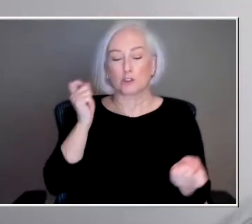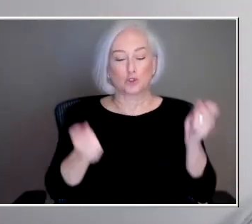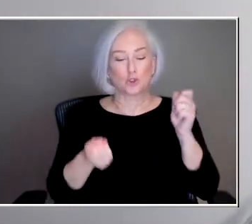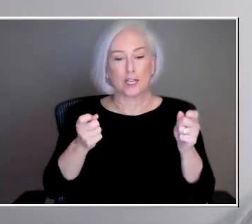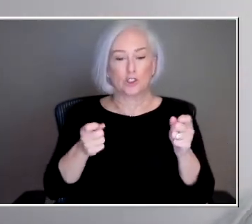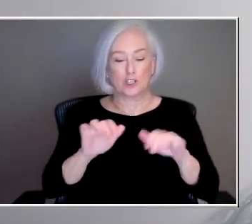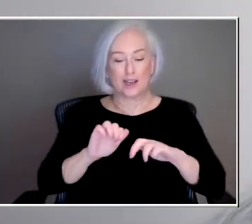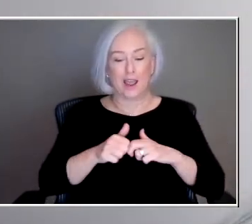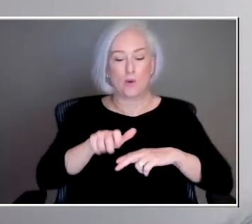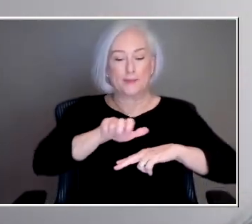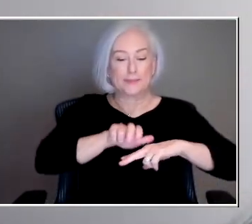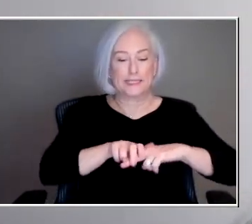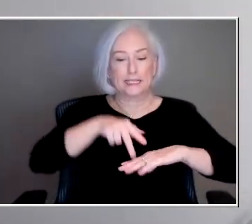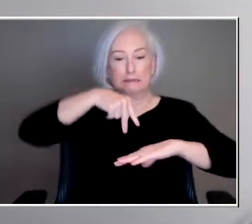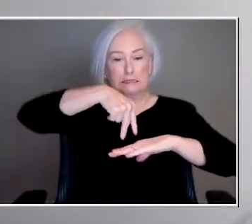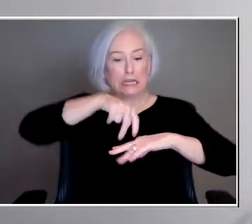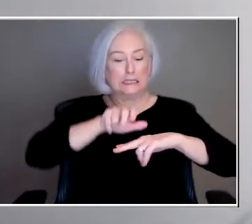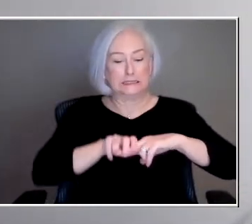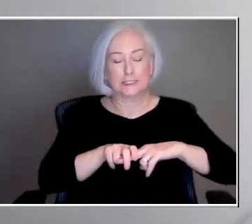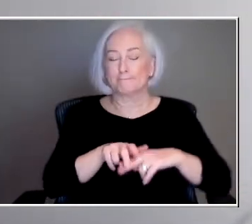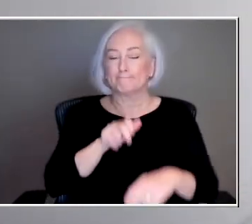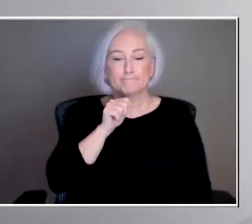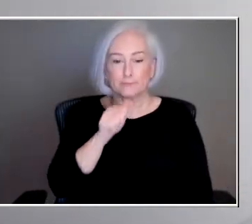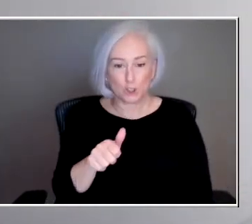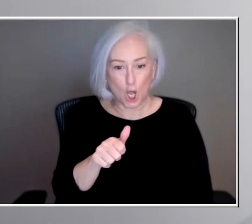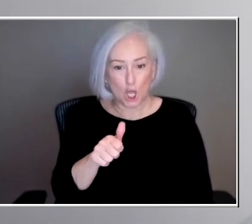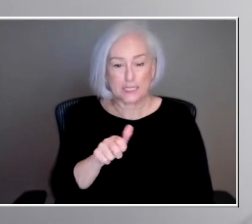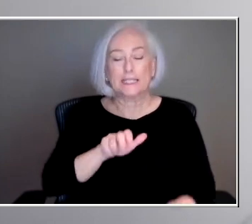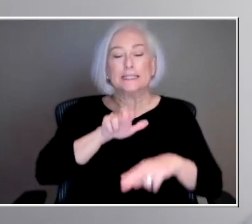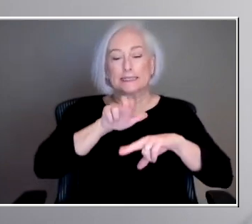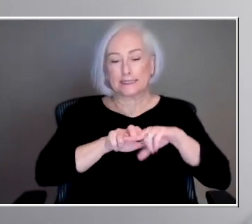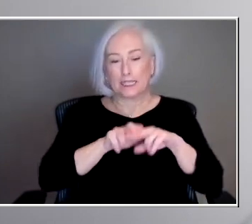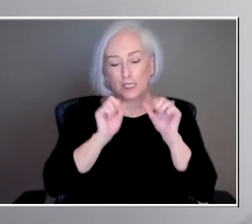so as long as I'm in the same position,